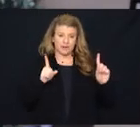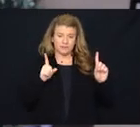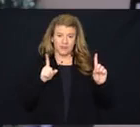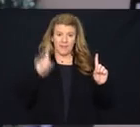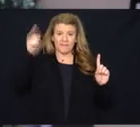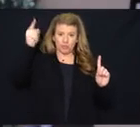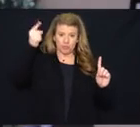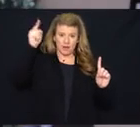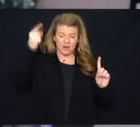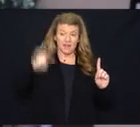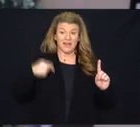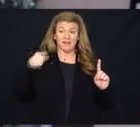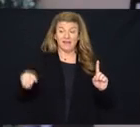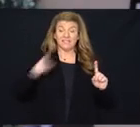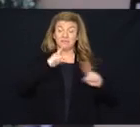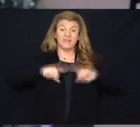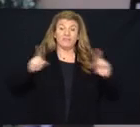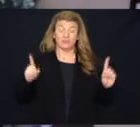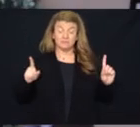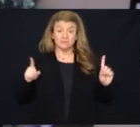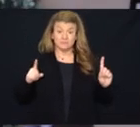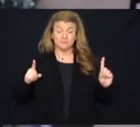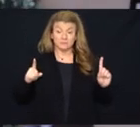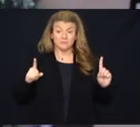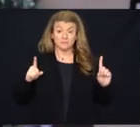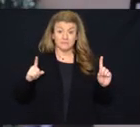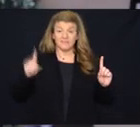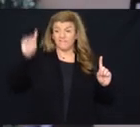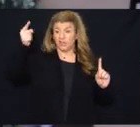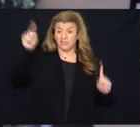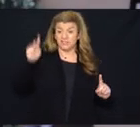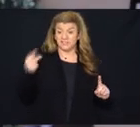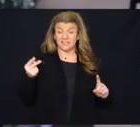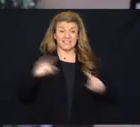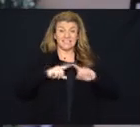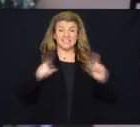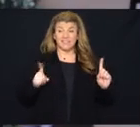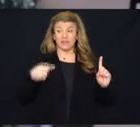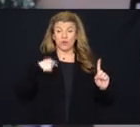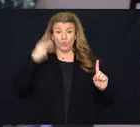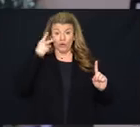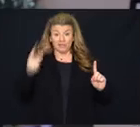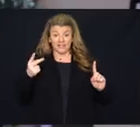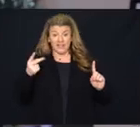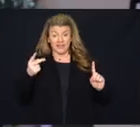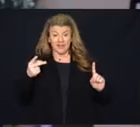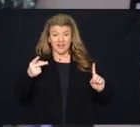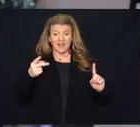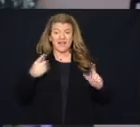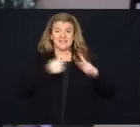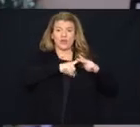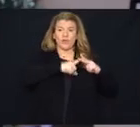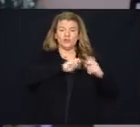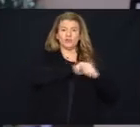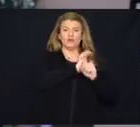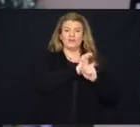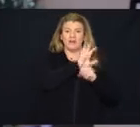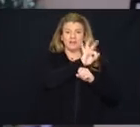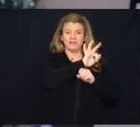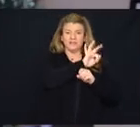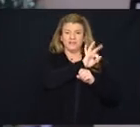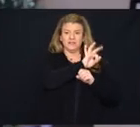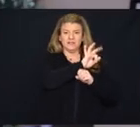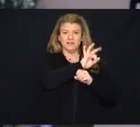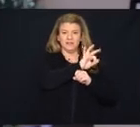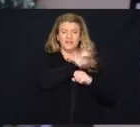It's about as different from the variant of Omicron that we're seeing, the subvariant, as the original virus was to the virus